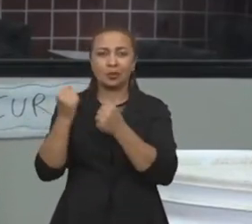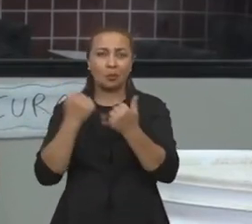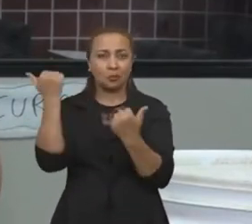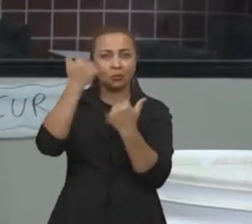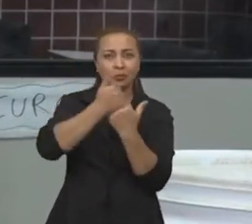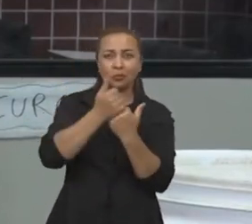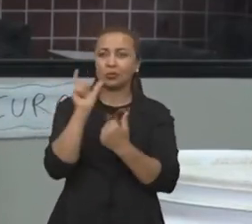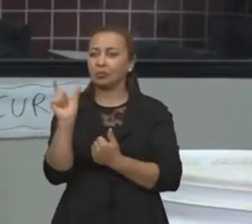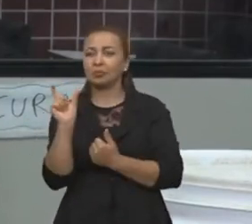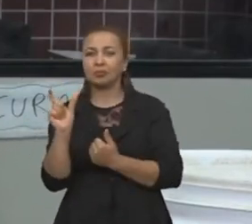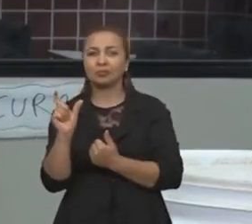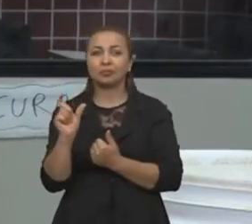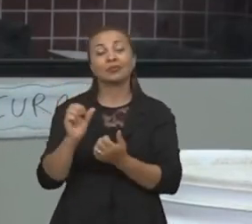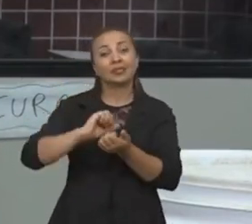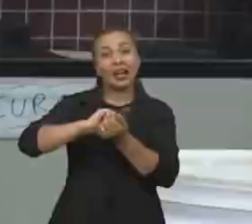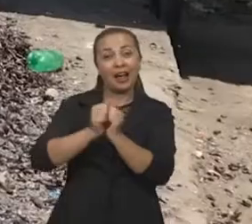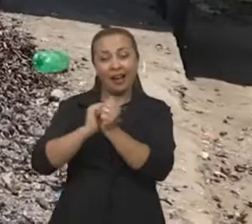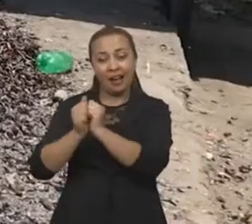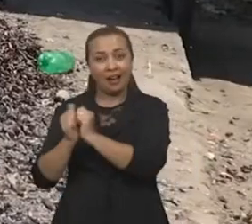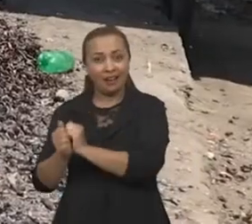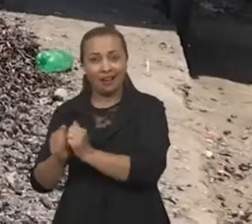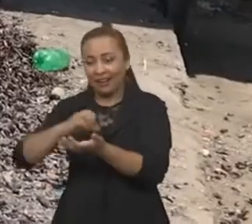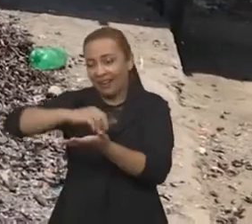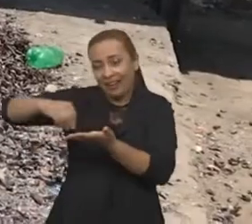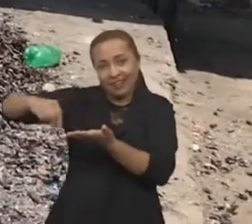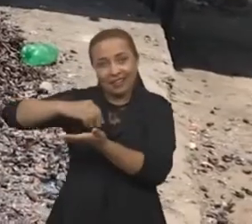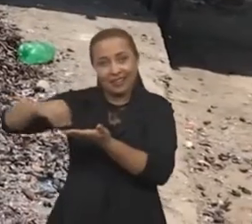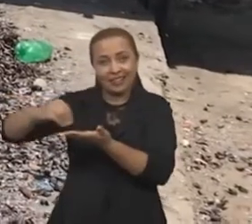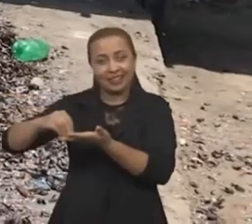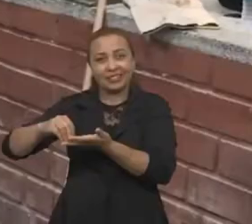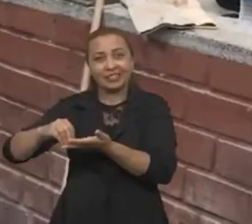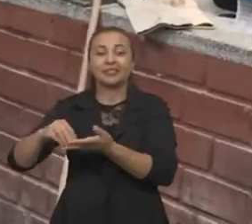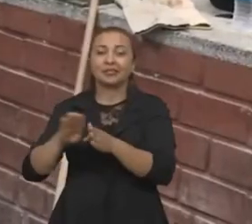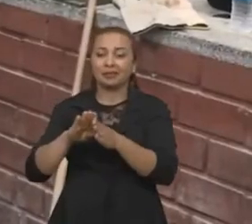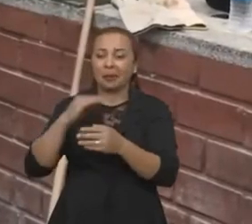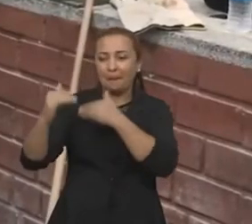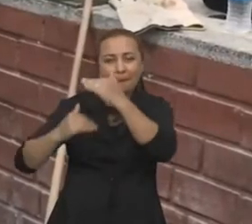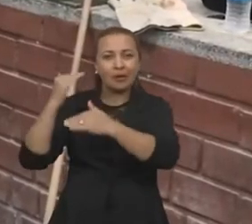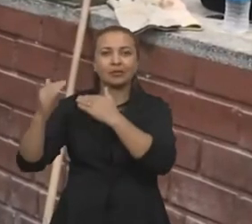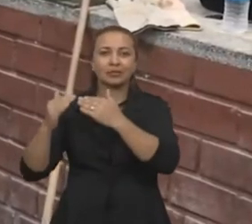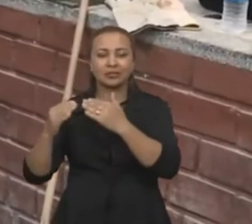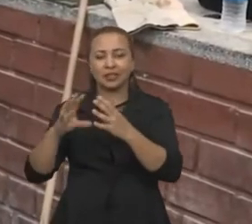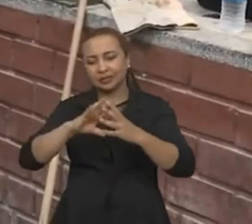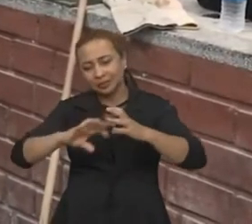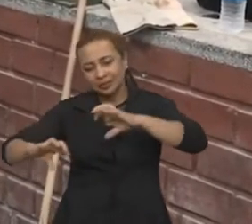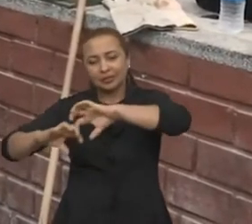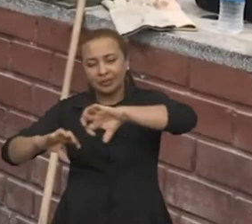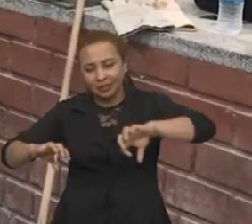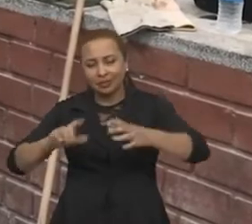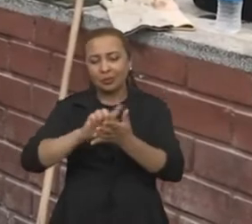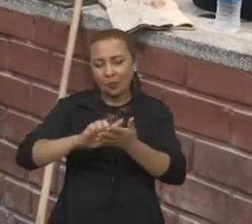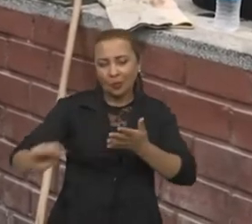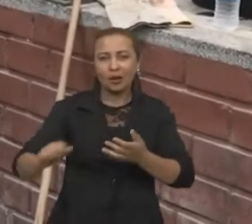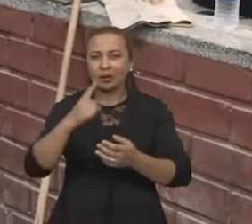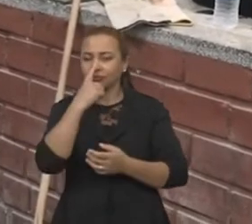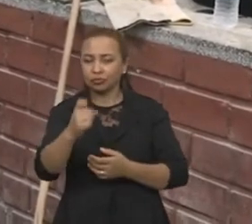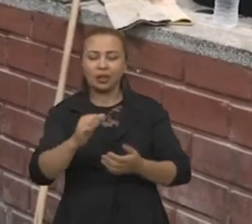as part of the waste, we did a part of the waste in the Ilha of Deus, we passed through a process of triage, to remove